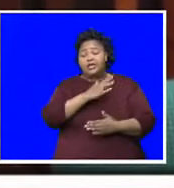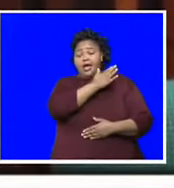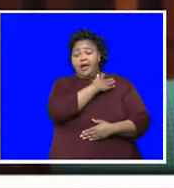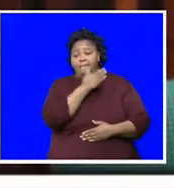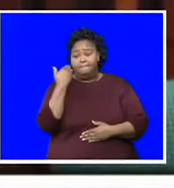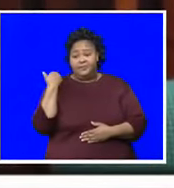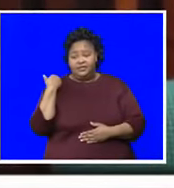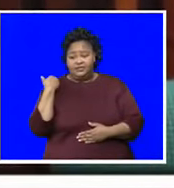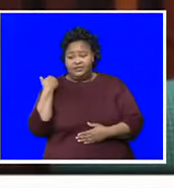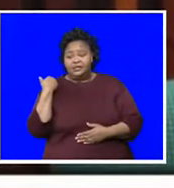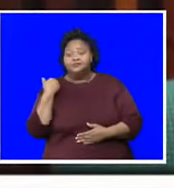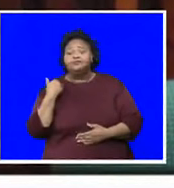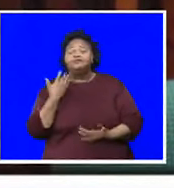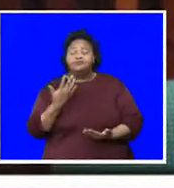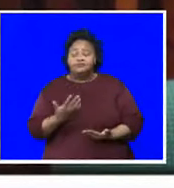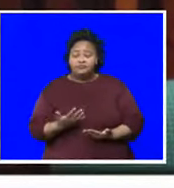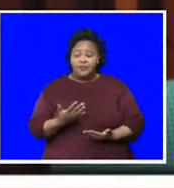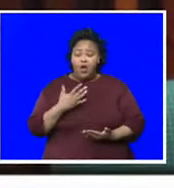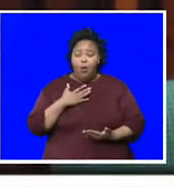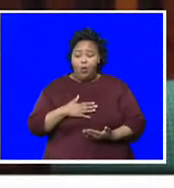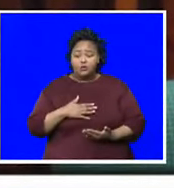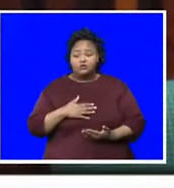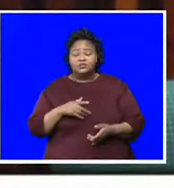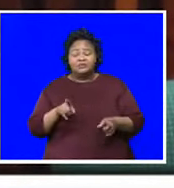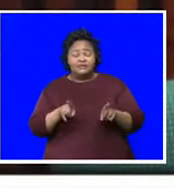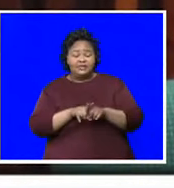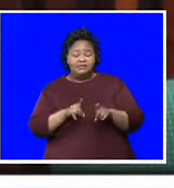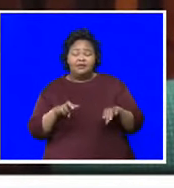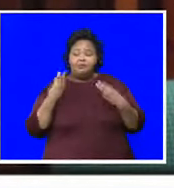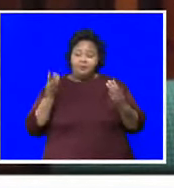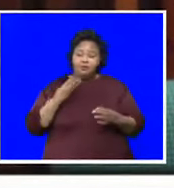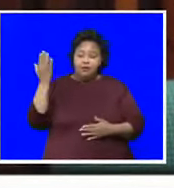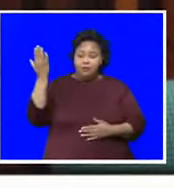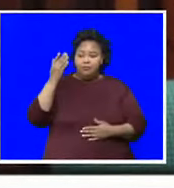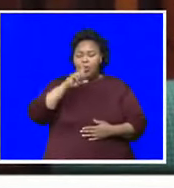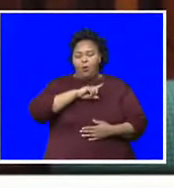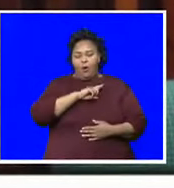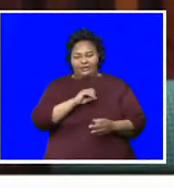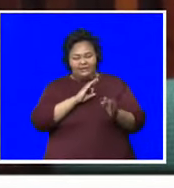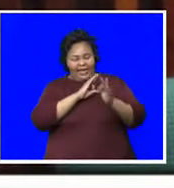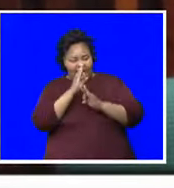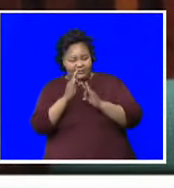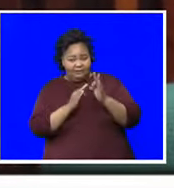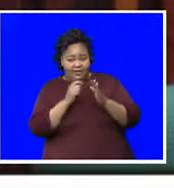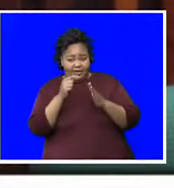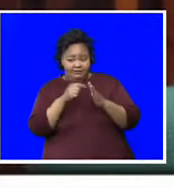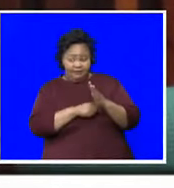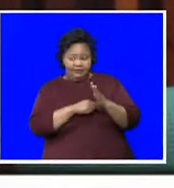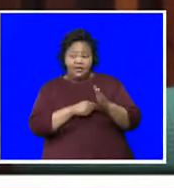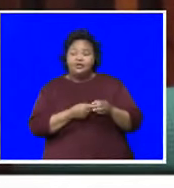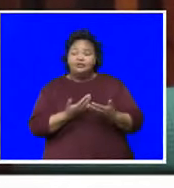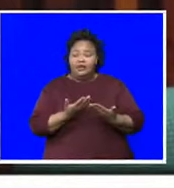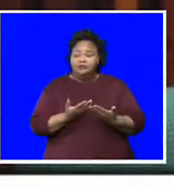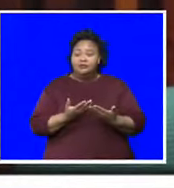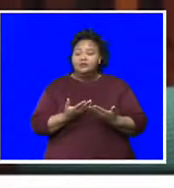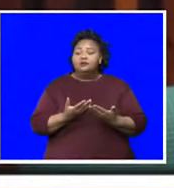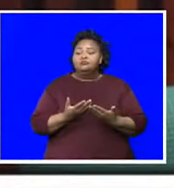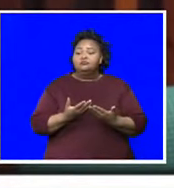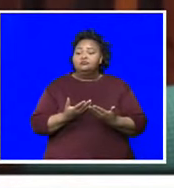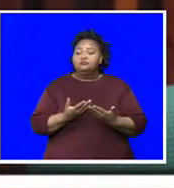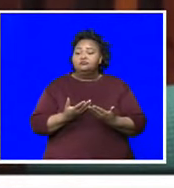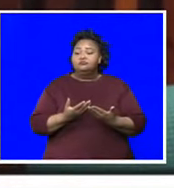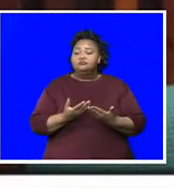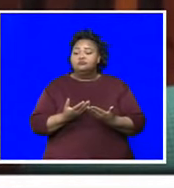sesiyayi unpacker, so that we come up with an academic mark. Sesiyamnikeza minister kanzi